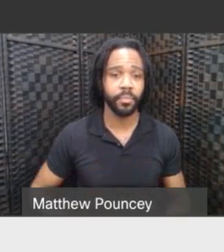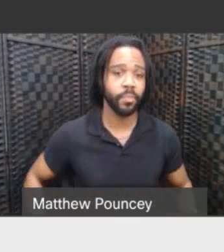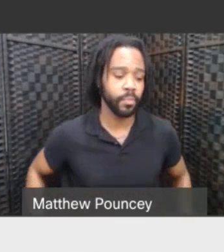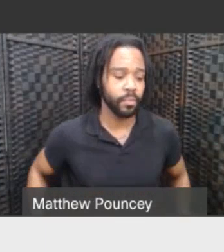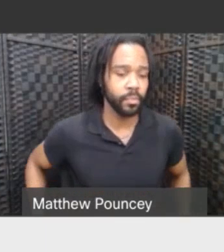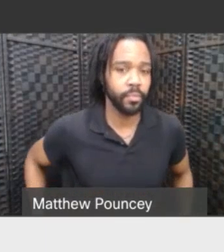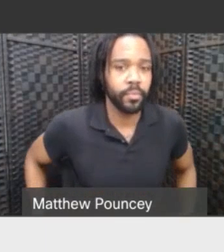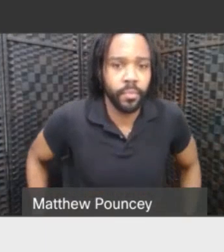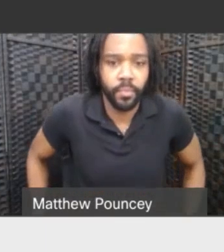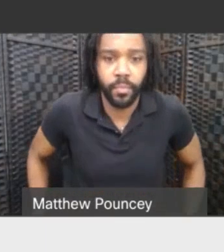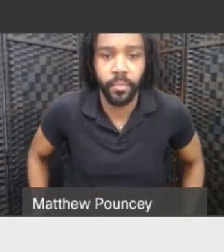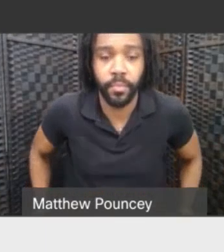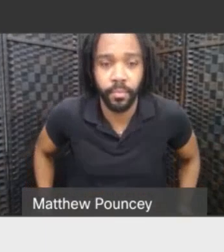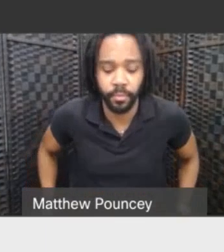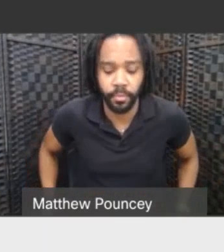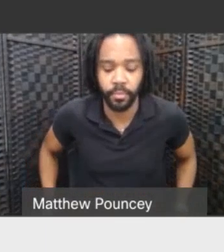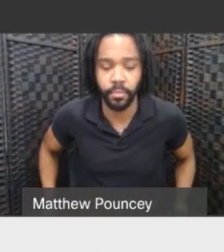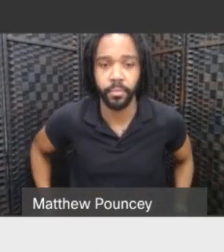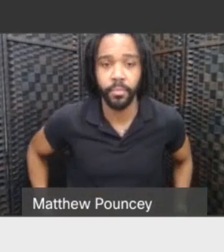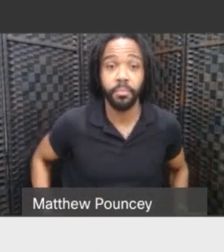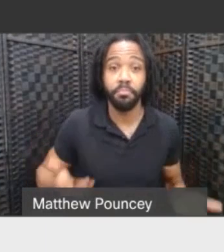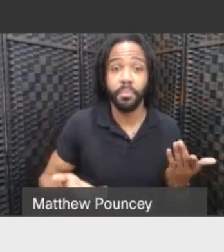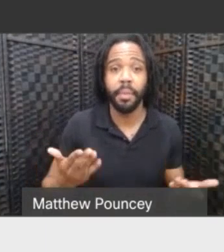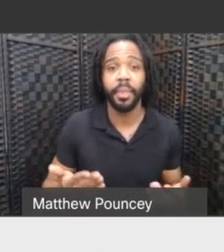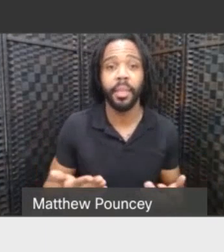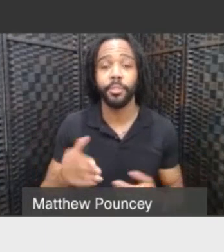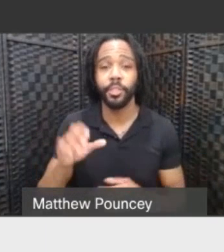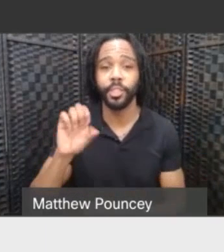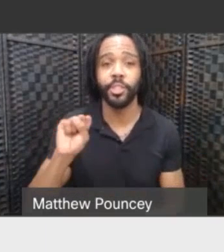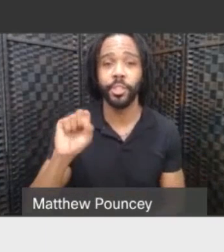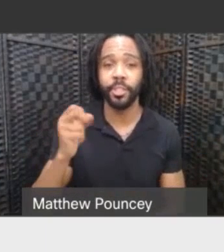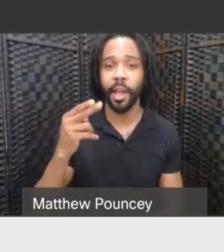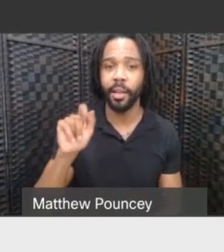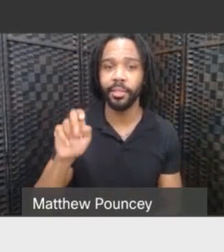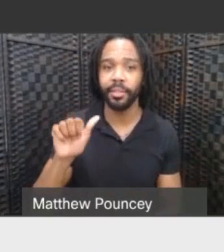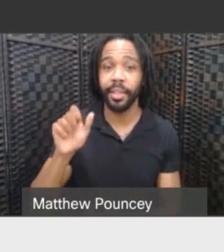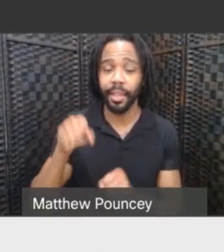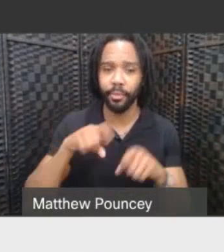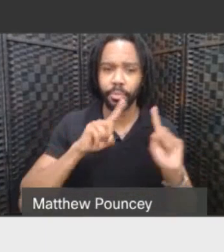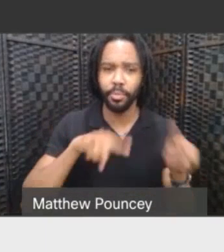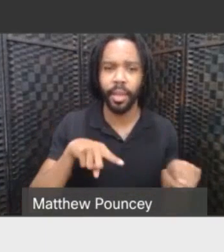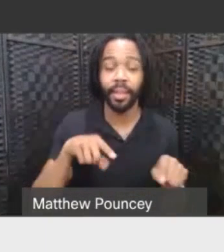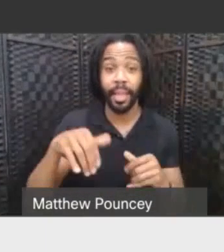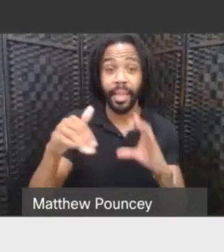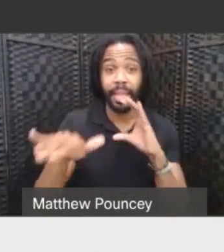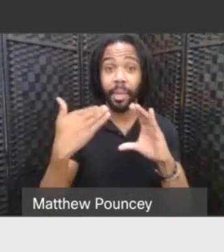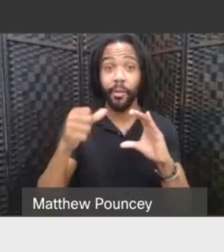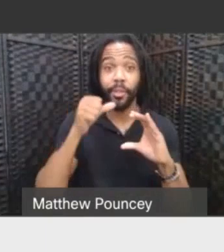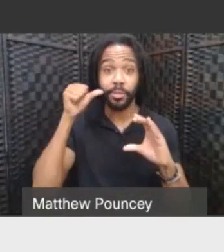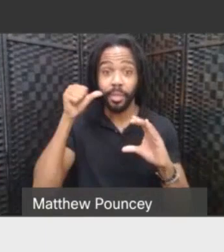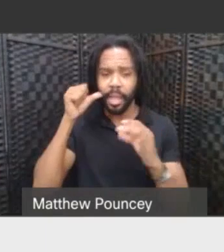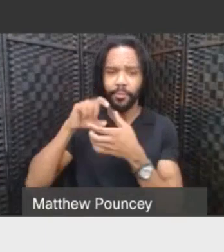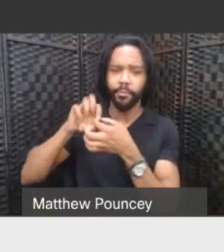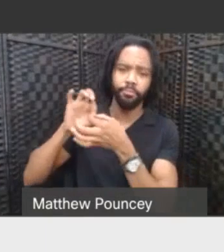So I'll perhaps Shasta can respond to, based on the email yesterday from quality resource